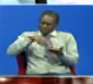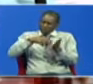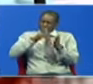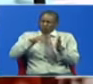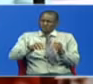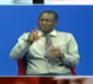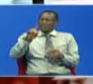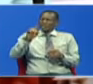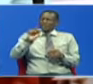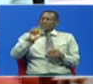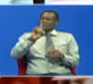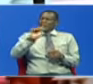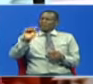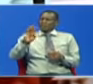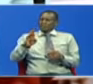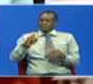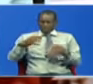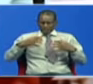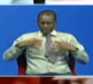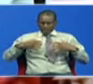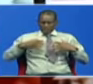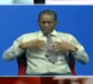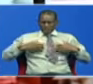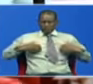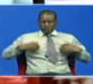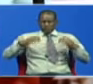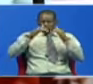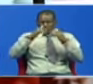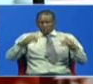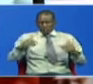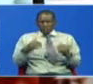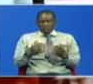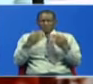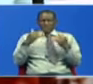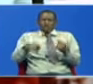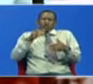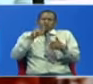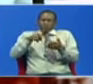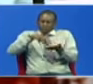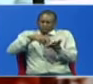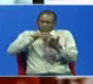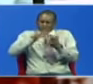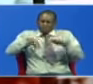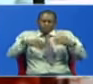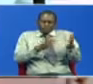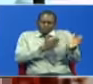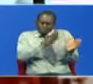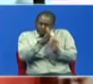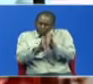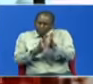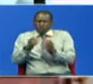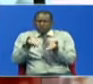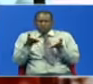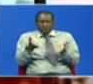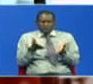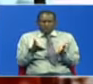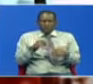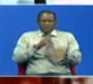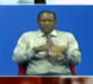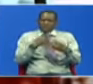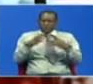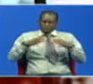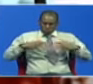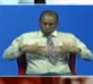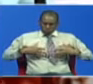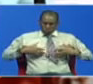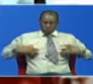is a refugee, hosts a refugee camp. So what does this mean in terms of preparedness, in terms of now, when it comes to refugees, not